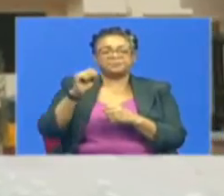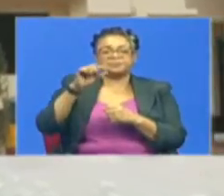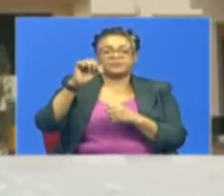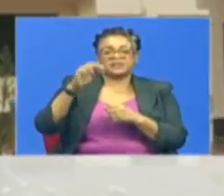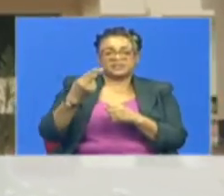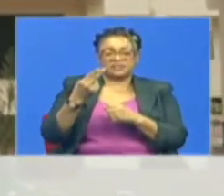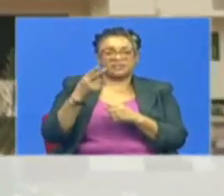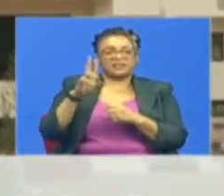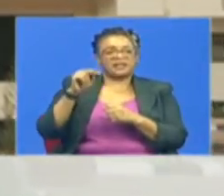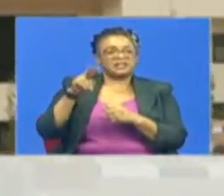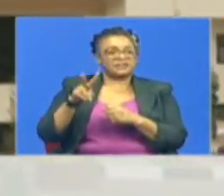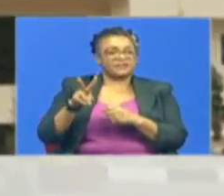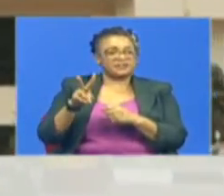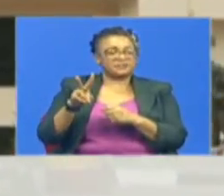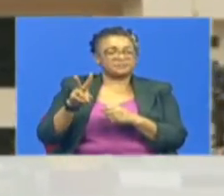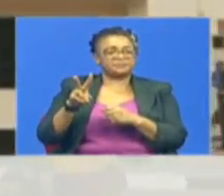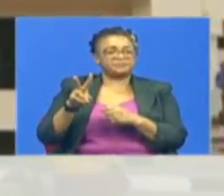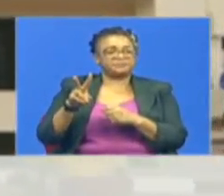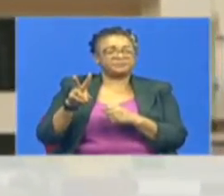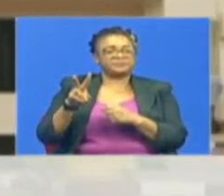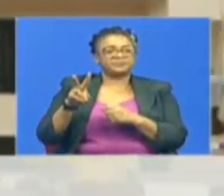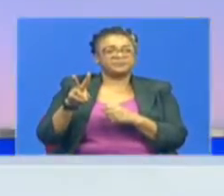NTV.